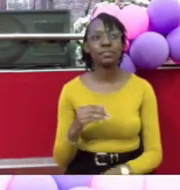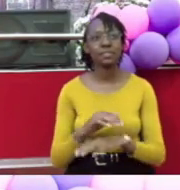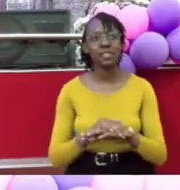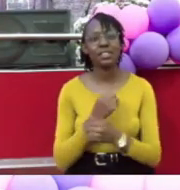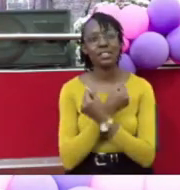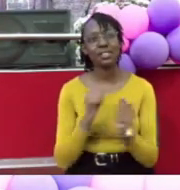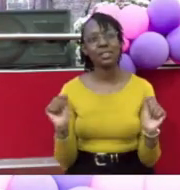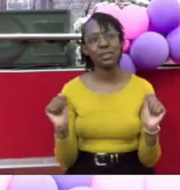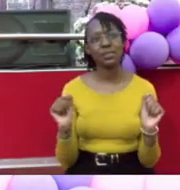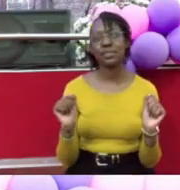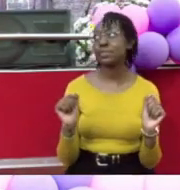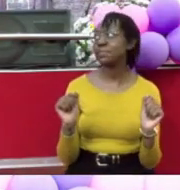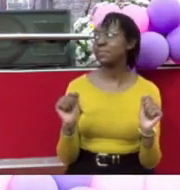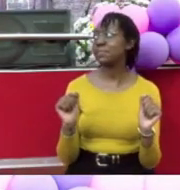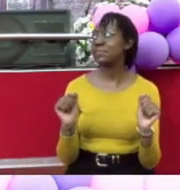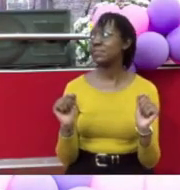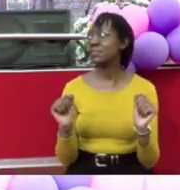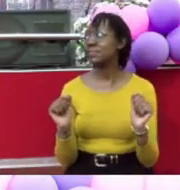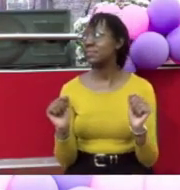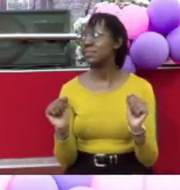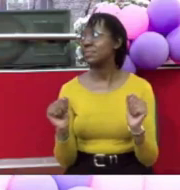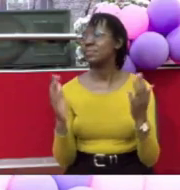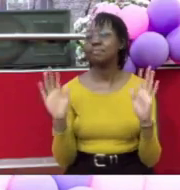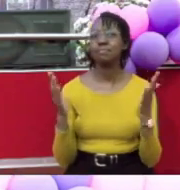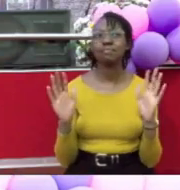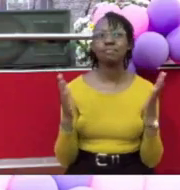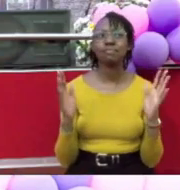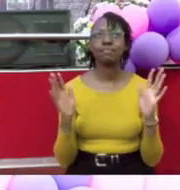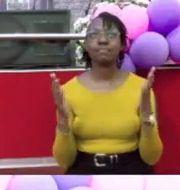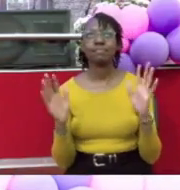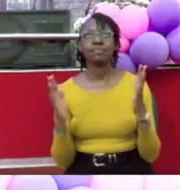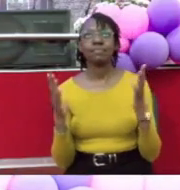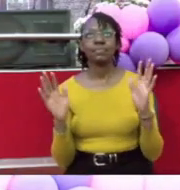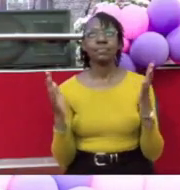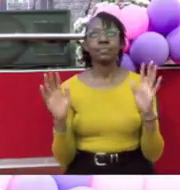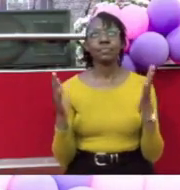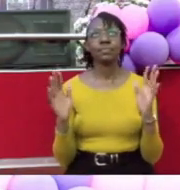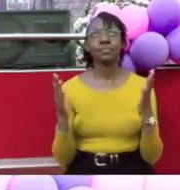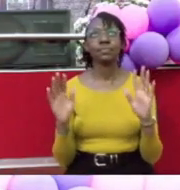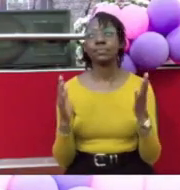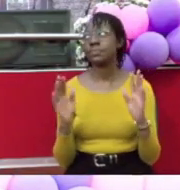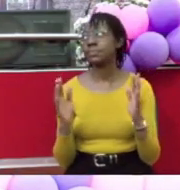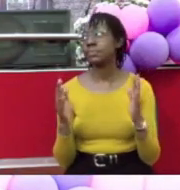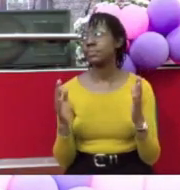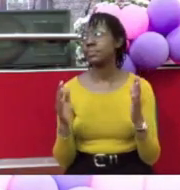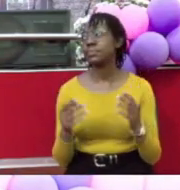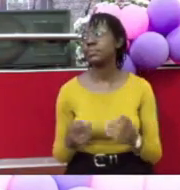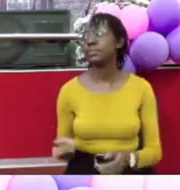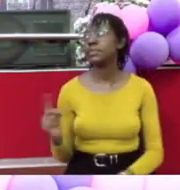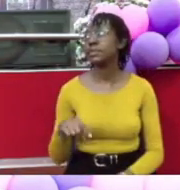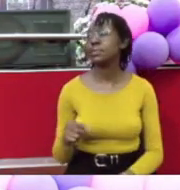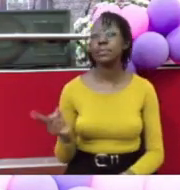utaokoka. Permanent. Na itakuwa ya kuishi ya kudumu. In Jesus name. Ya kudumu kwa jina la Yesu. So just come. Come and